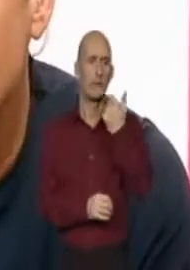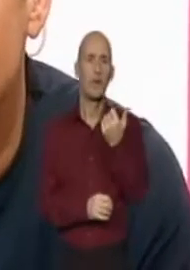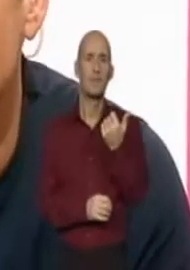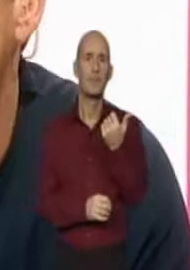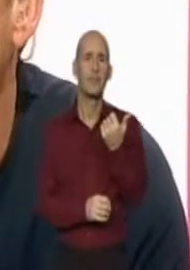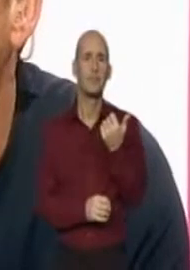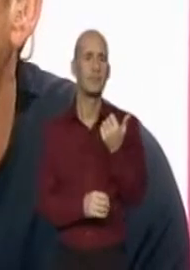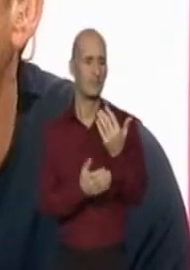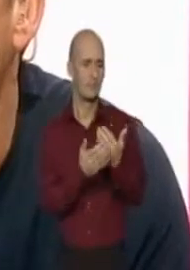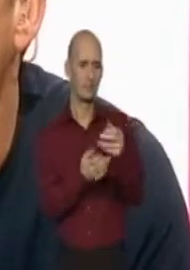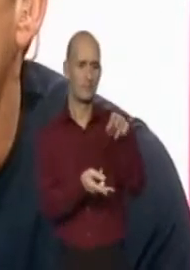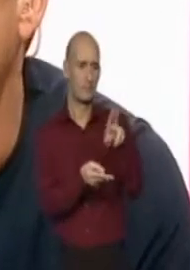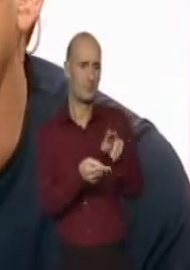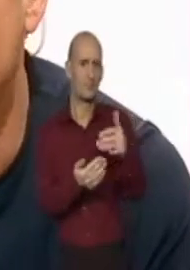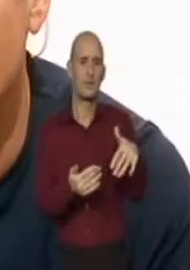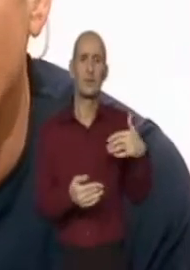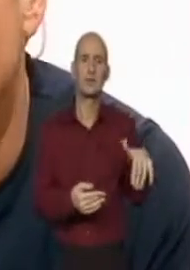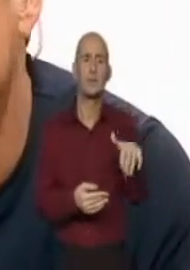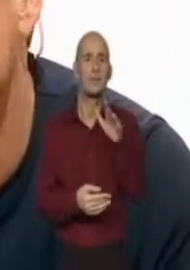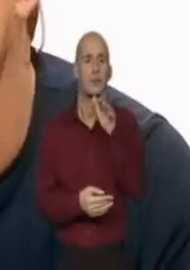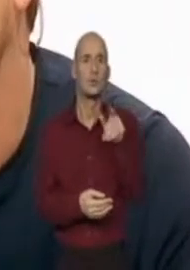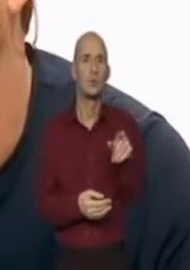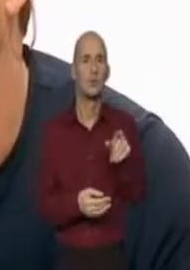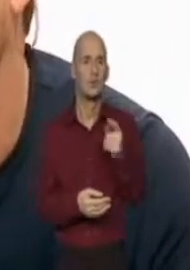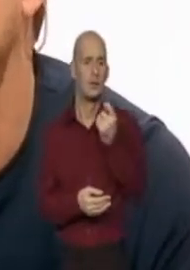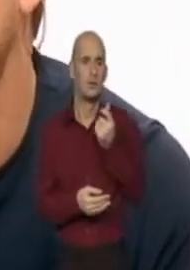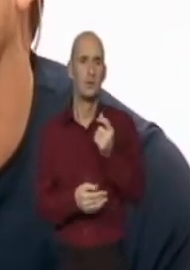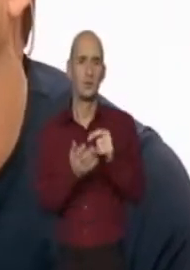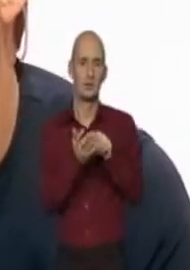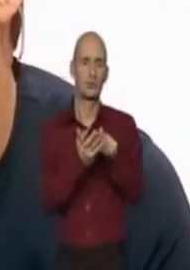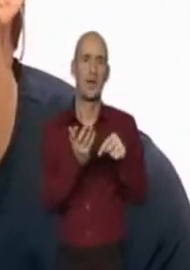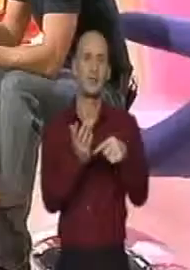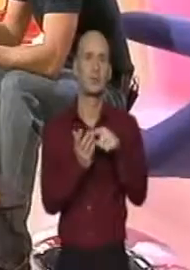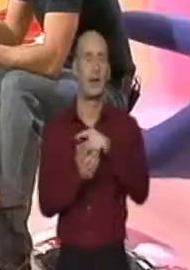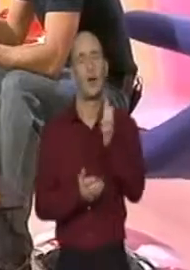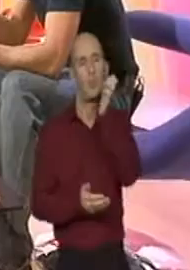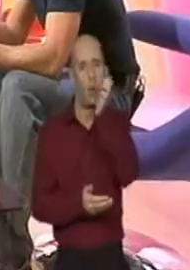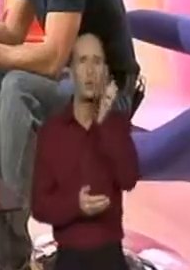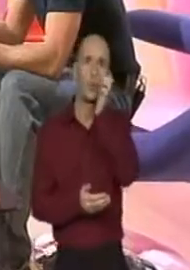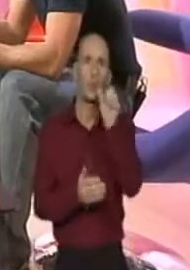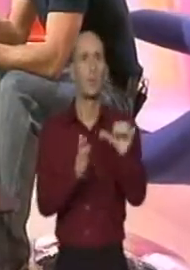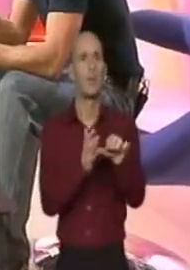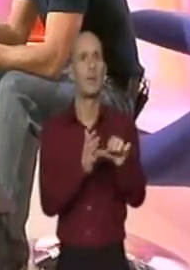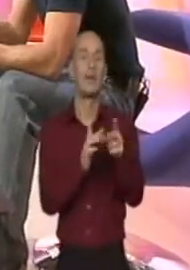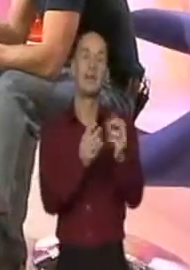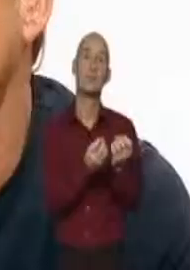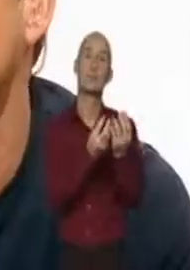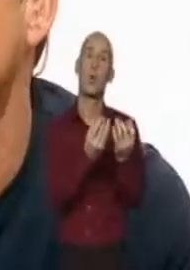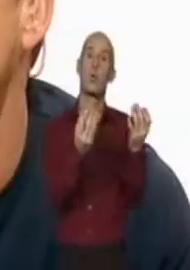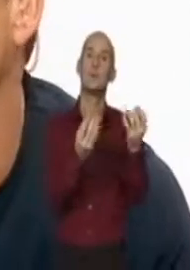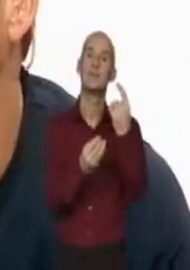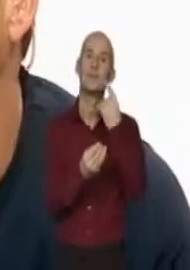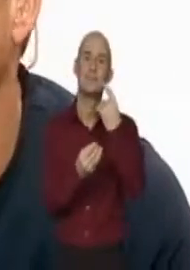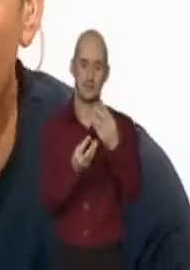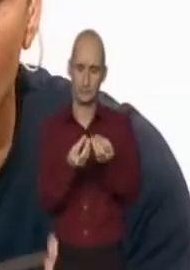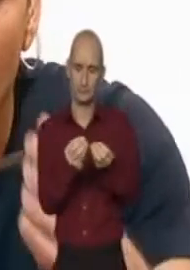a relatively inexpensive fish, and I don't think we eat really as much trout because we're all frightened of the bones, aren't we? Buying it smoked like this is an easy way to